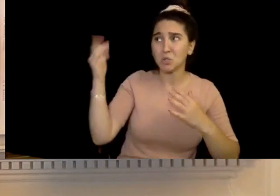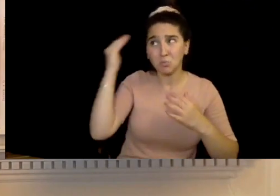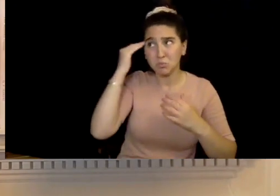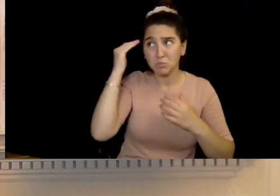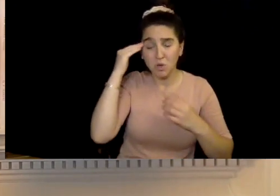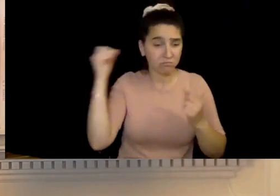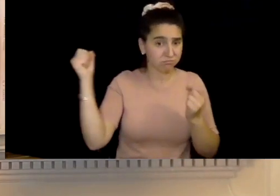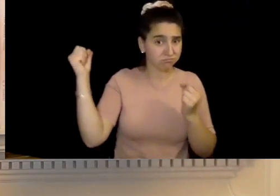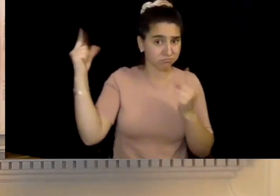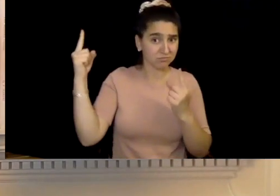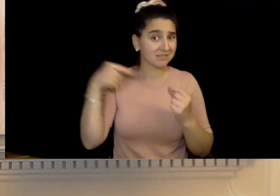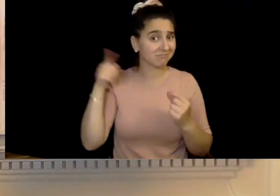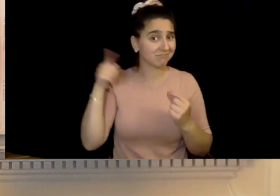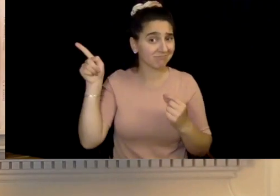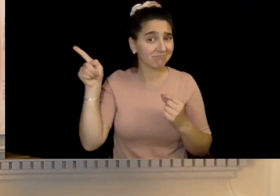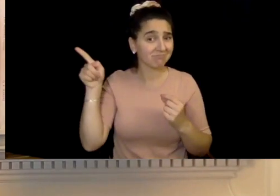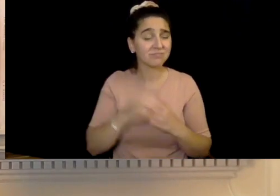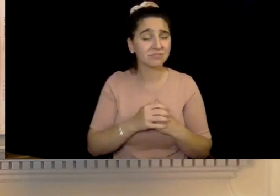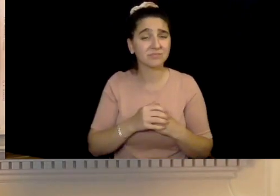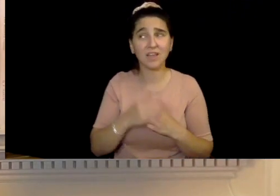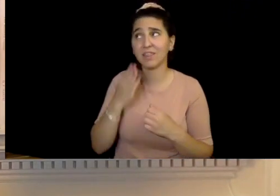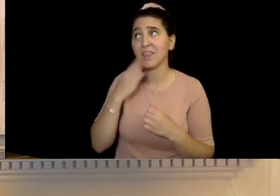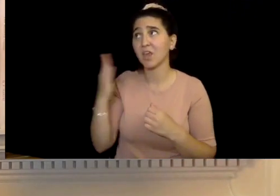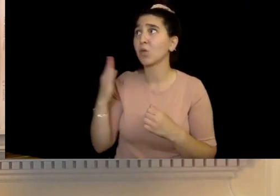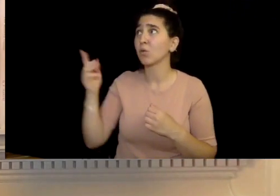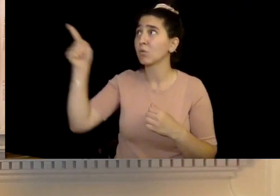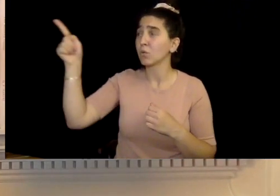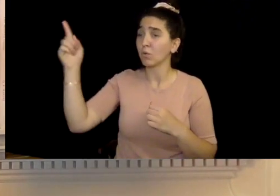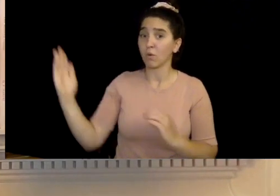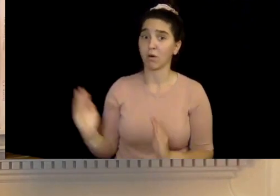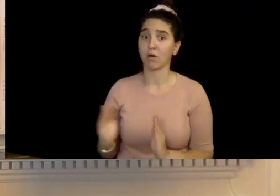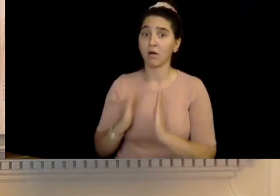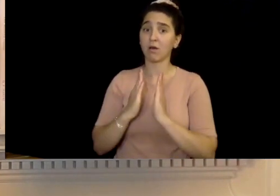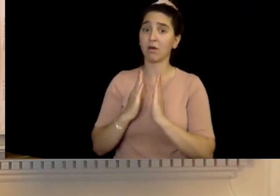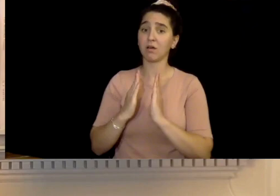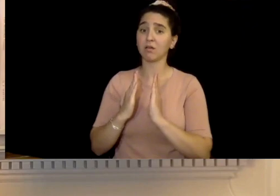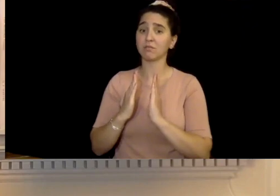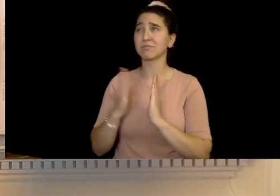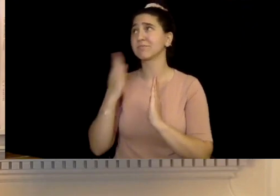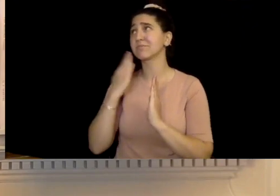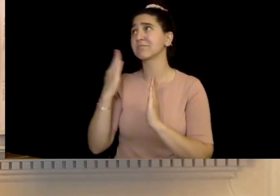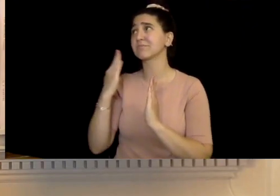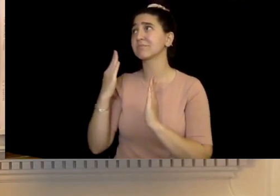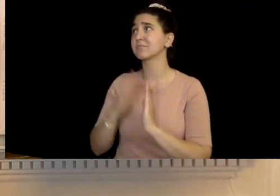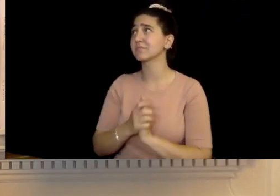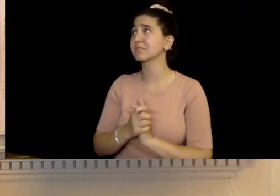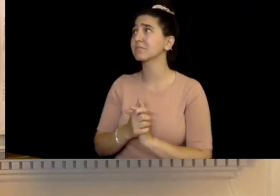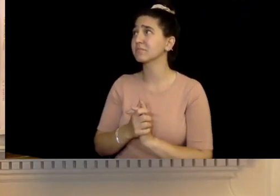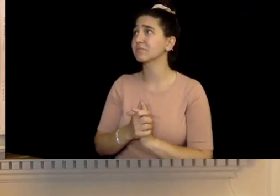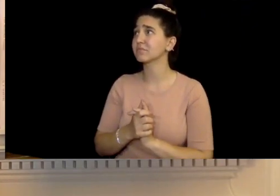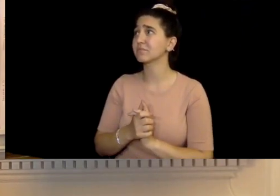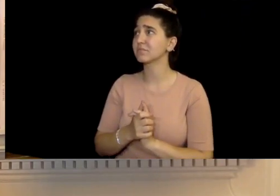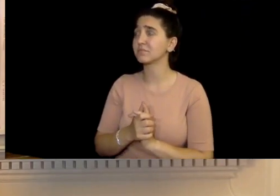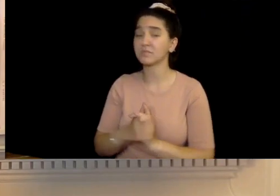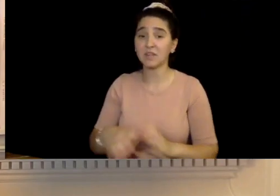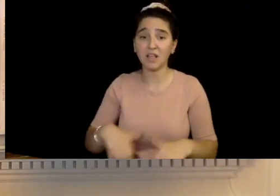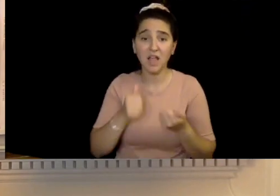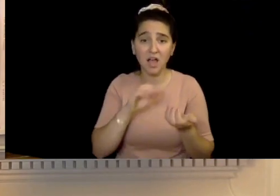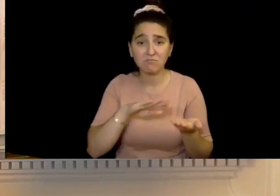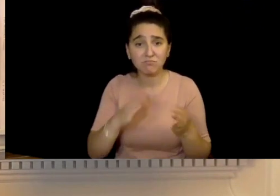with our sorrows and our fears. And we thank you for meeting us where we are. We grieve precious lives